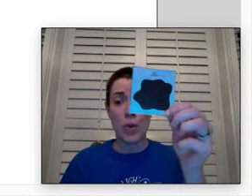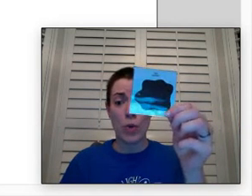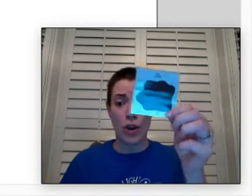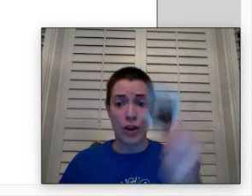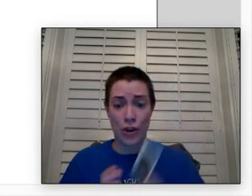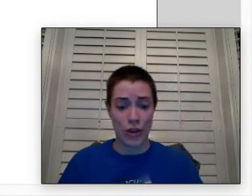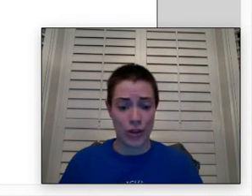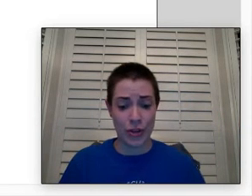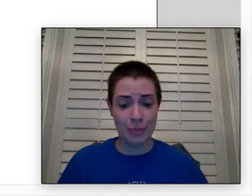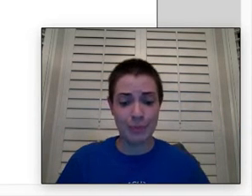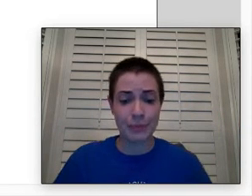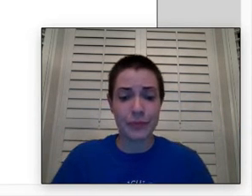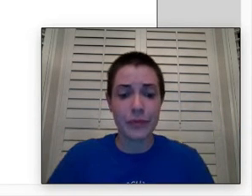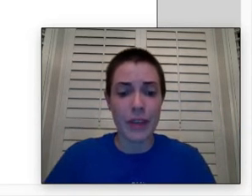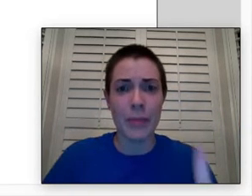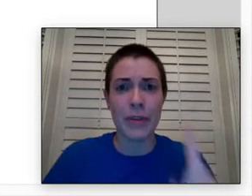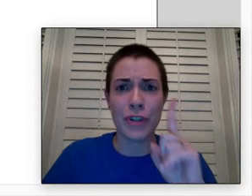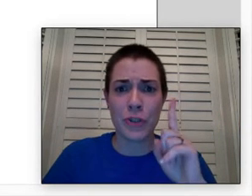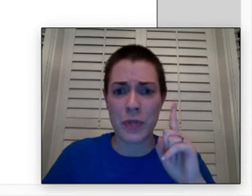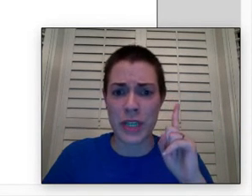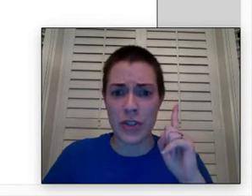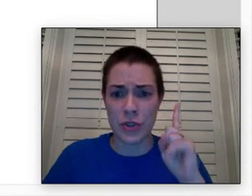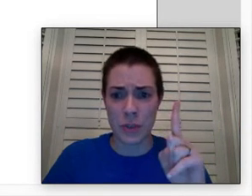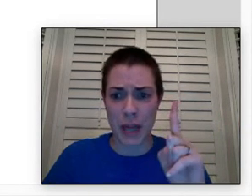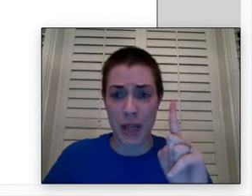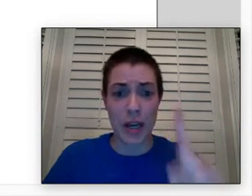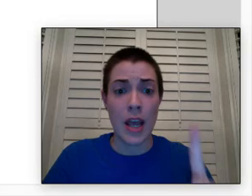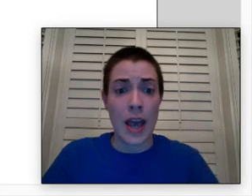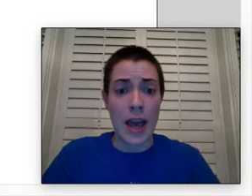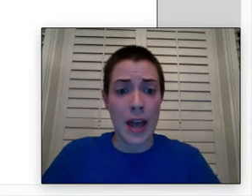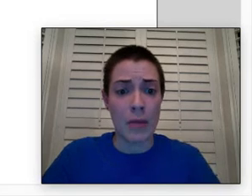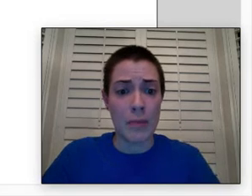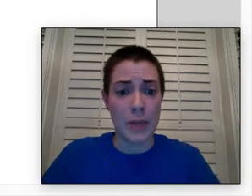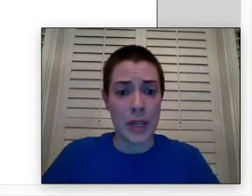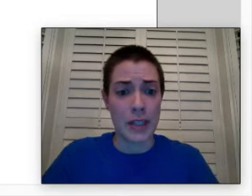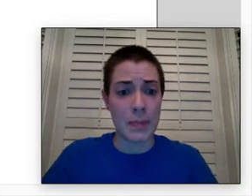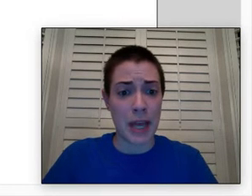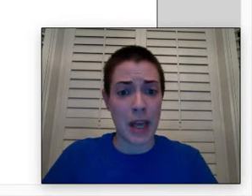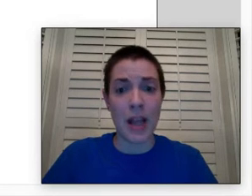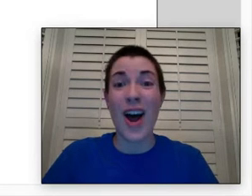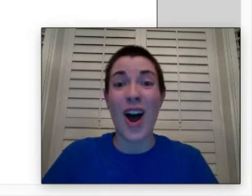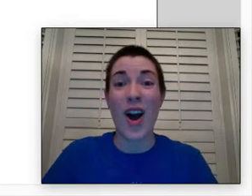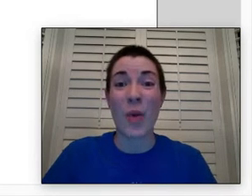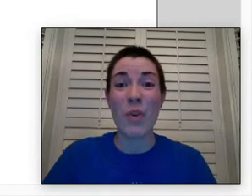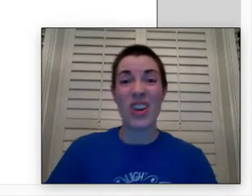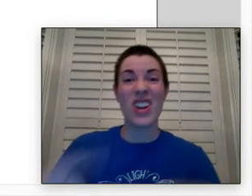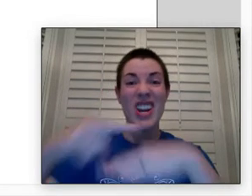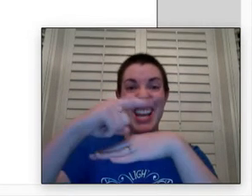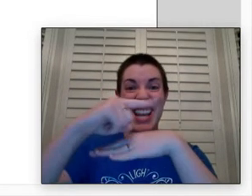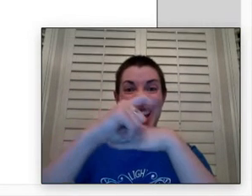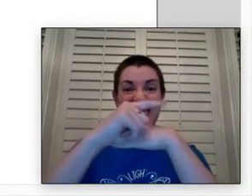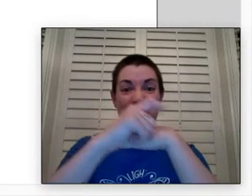big word. But first we need to spell it. Help me spell our